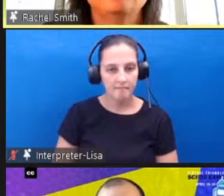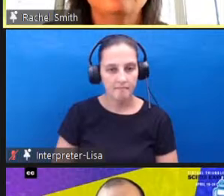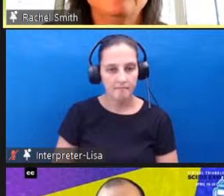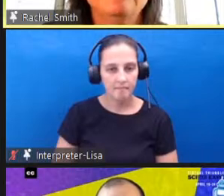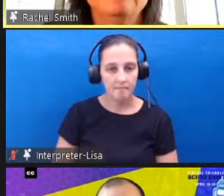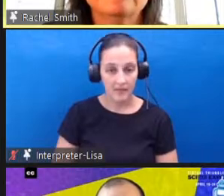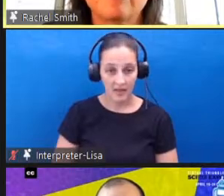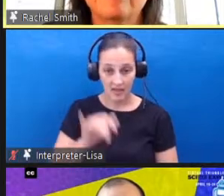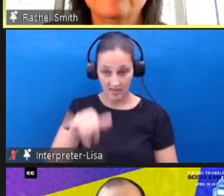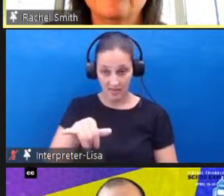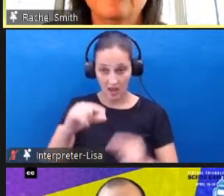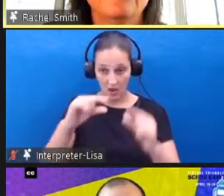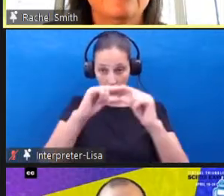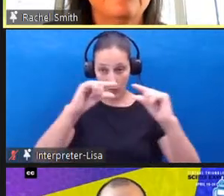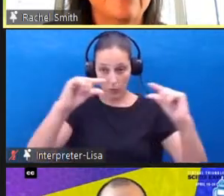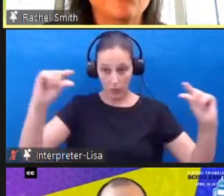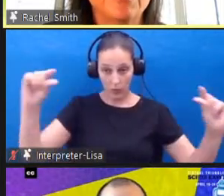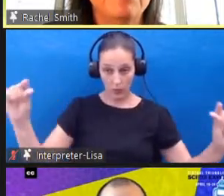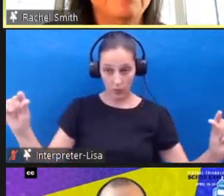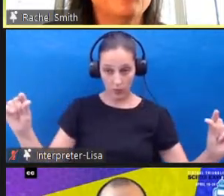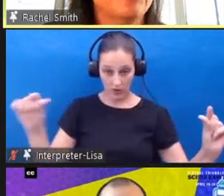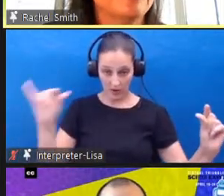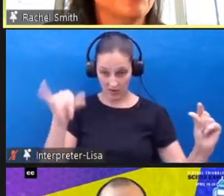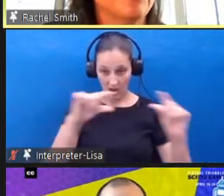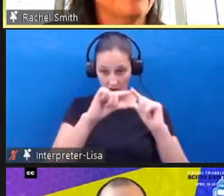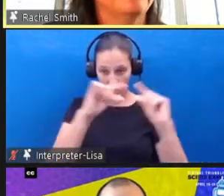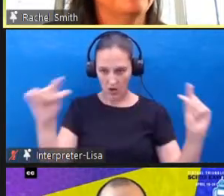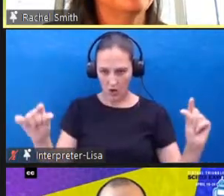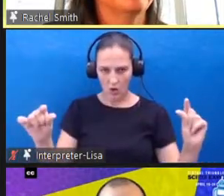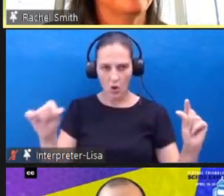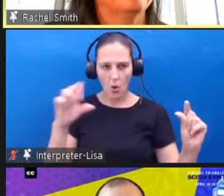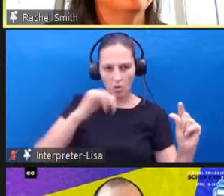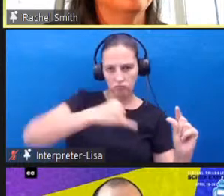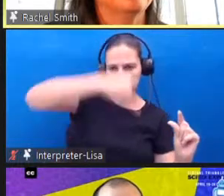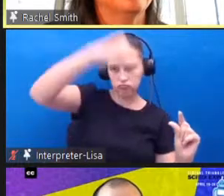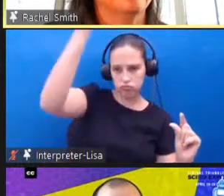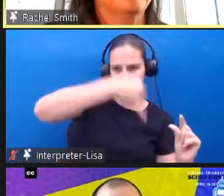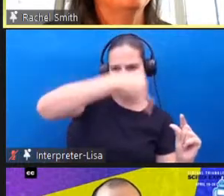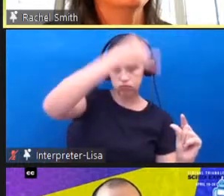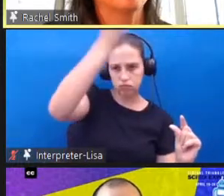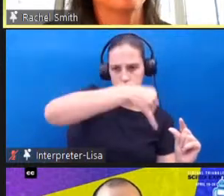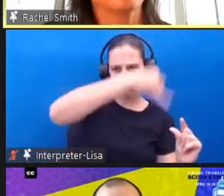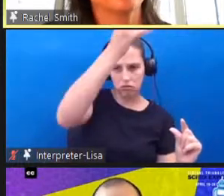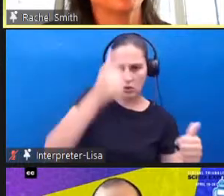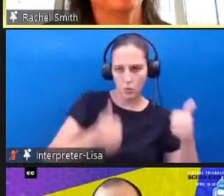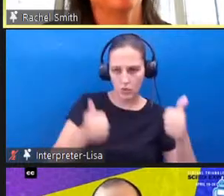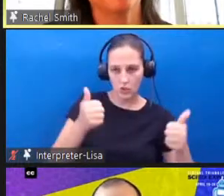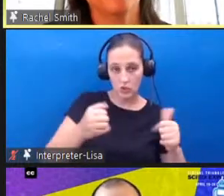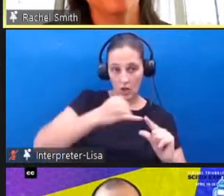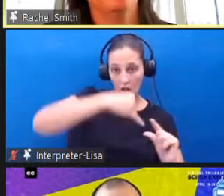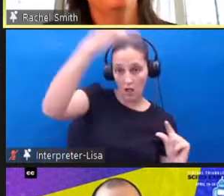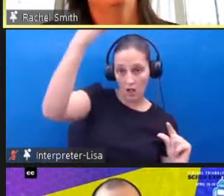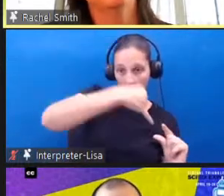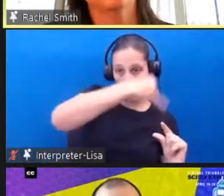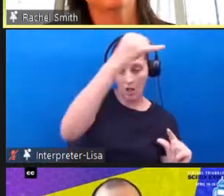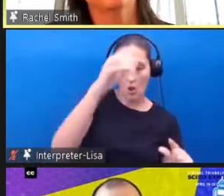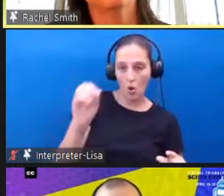if you mean this line here, if that's what he means, or is he talking about these lines here? These are orbital trails